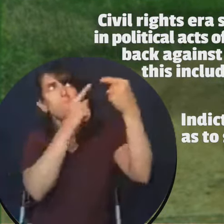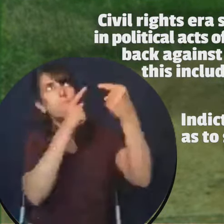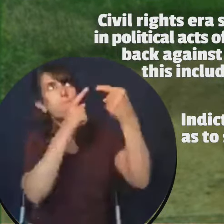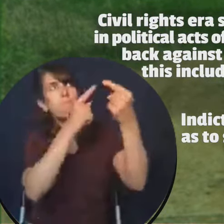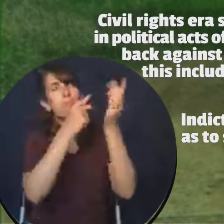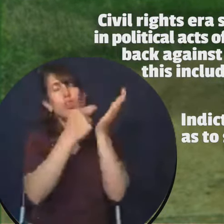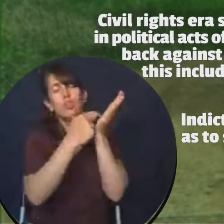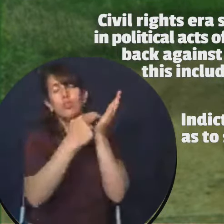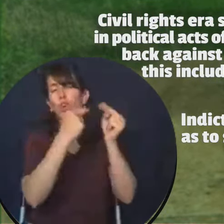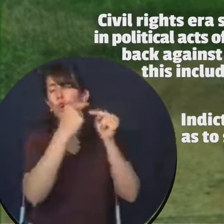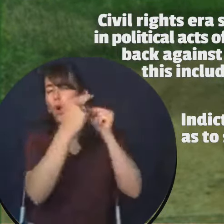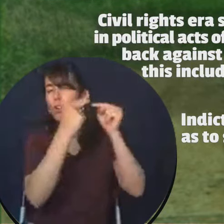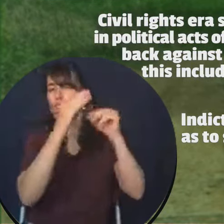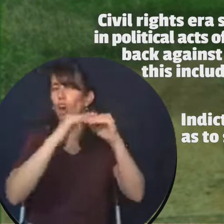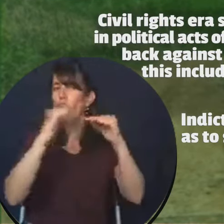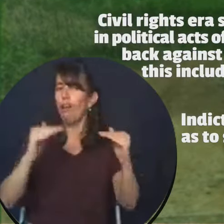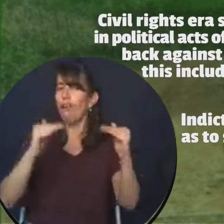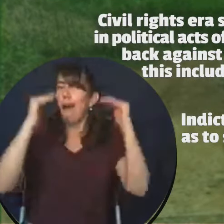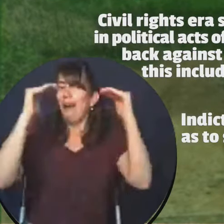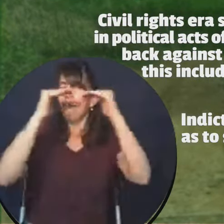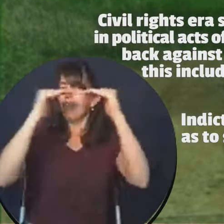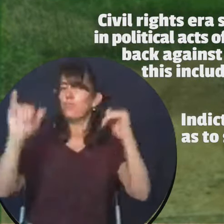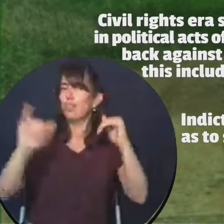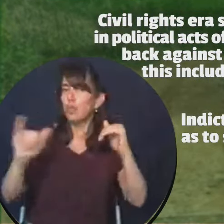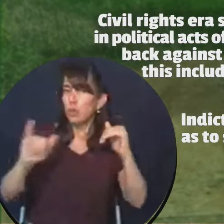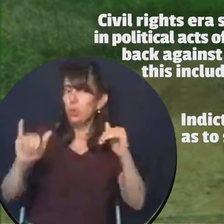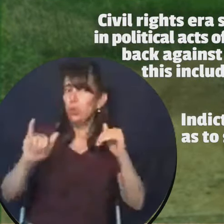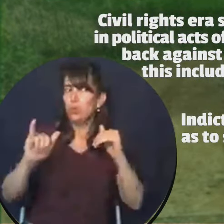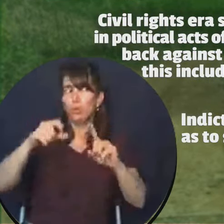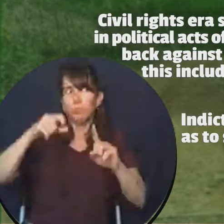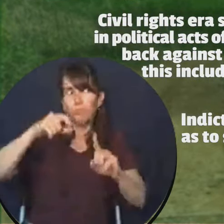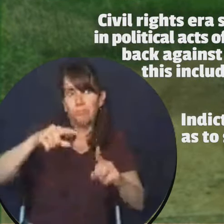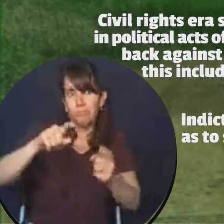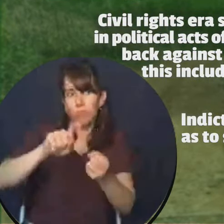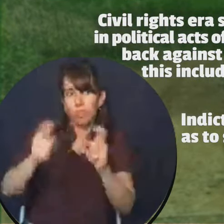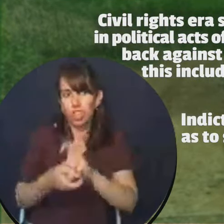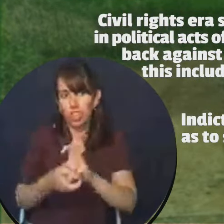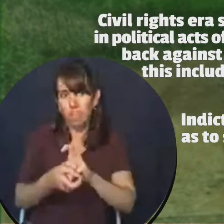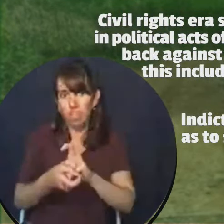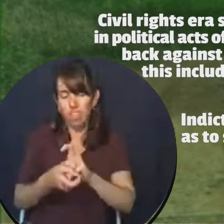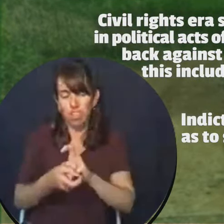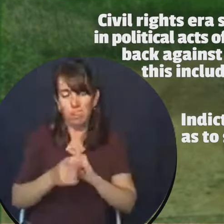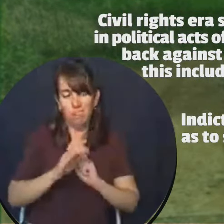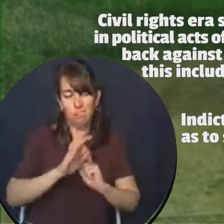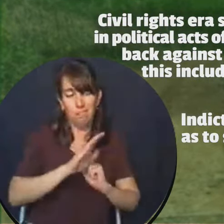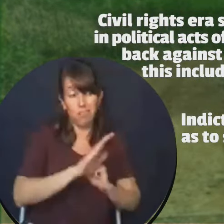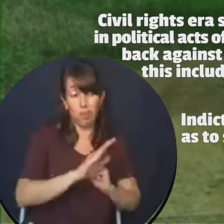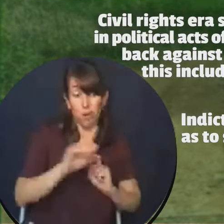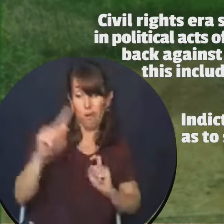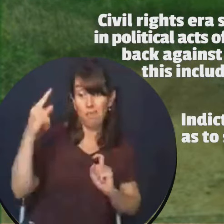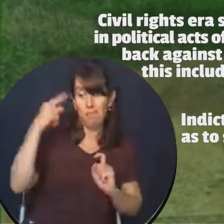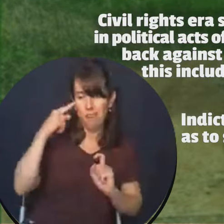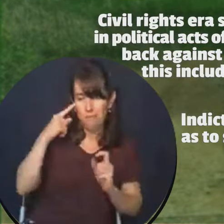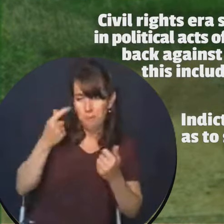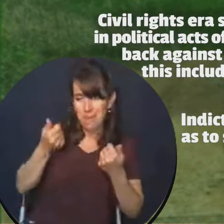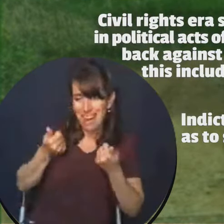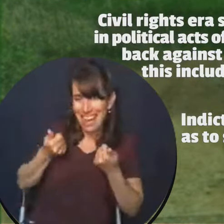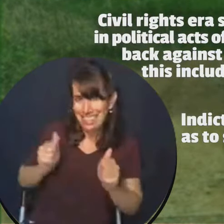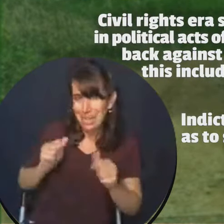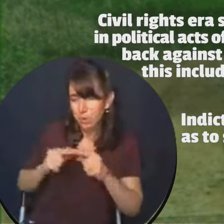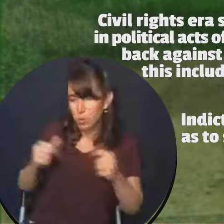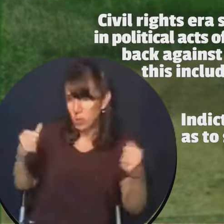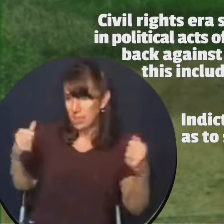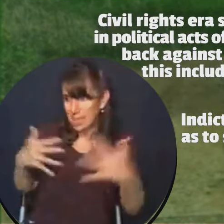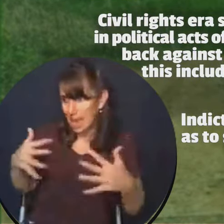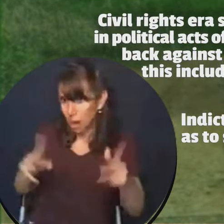people to help make change. And those indictments worked to scare the public, right? So to ostracize people who were caring for their